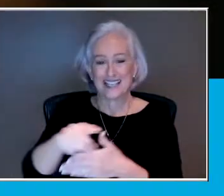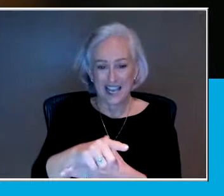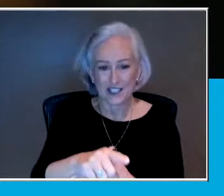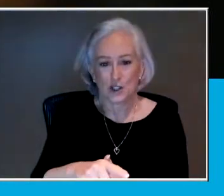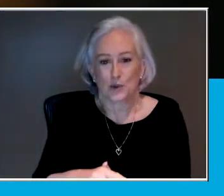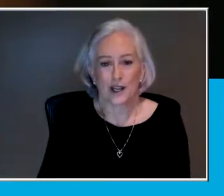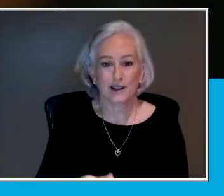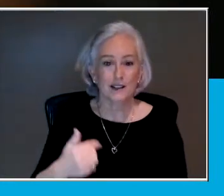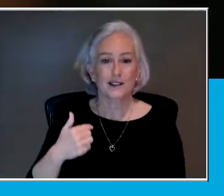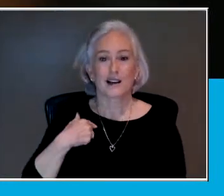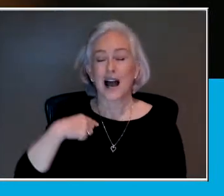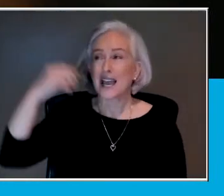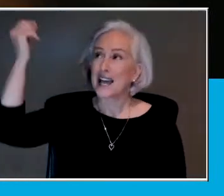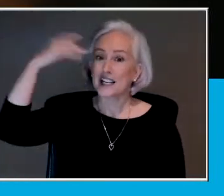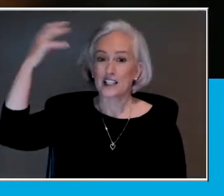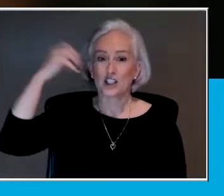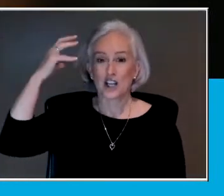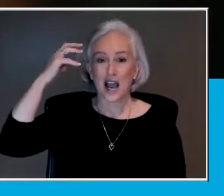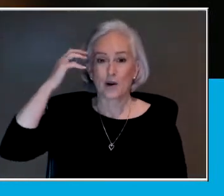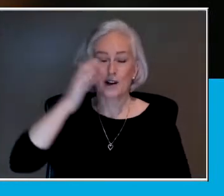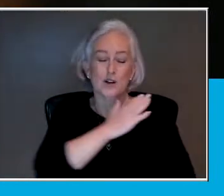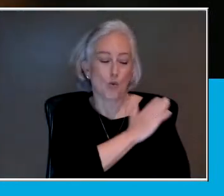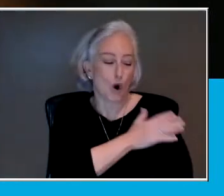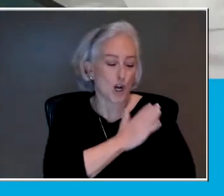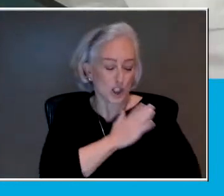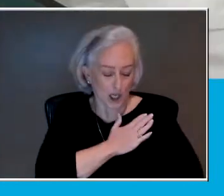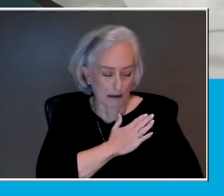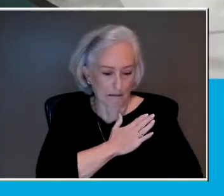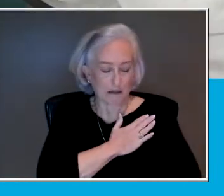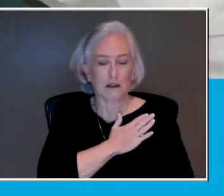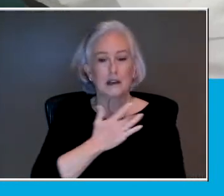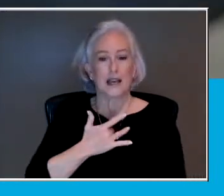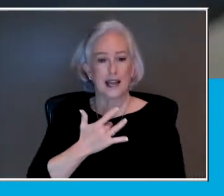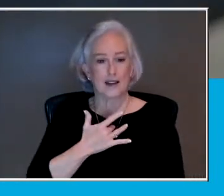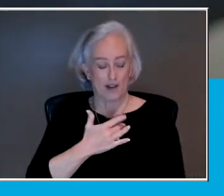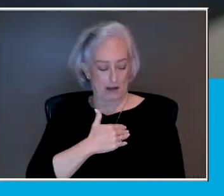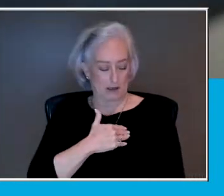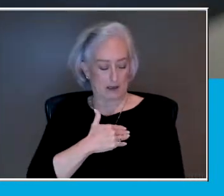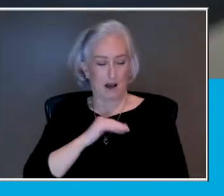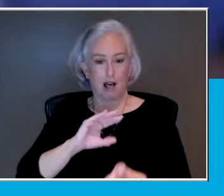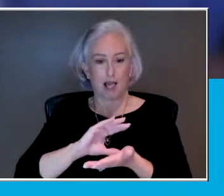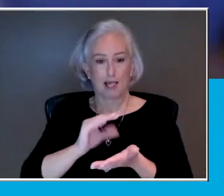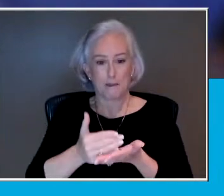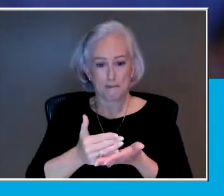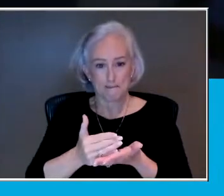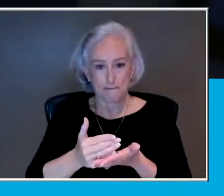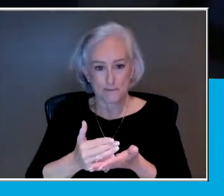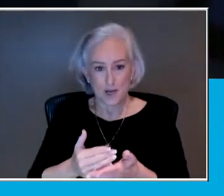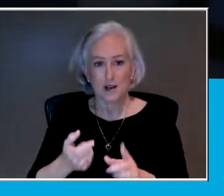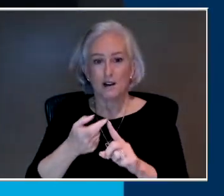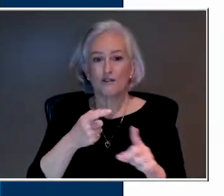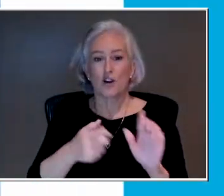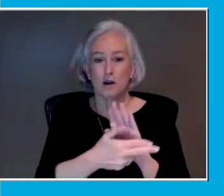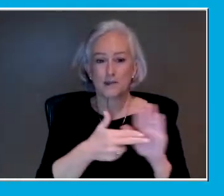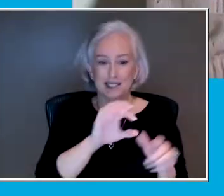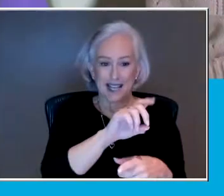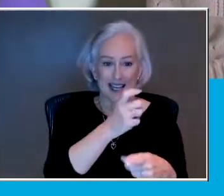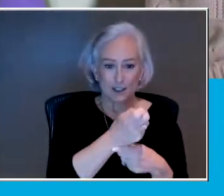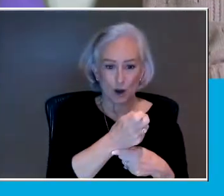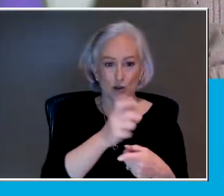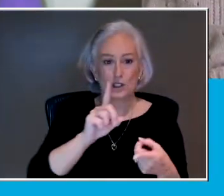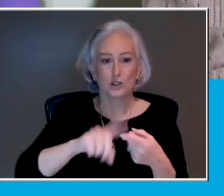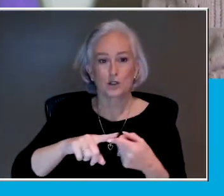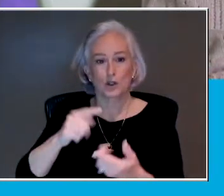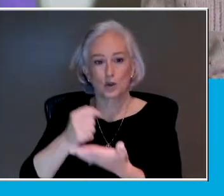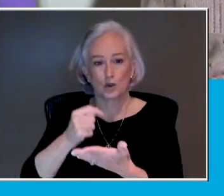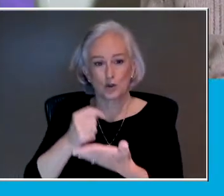shower, washing, and then I felt a lump. Breast cancer, from diagnosis to treatment and beyond. So many people